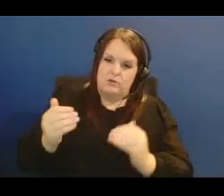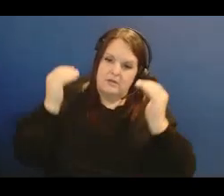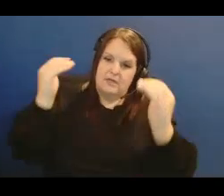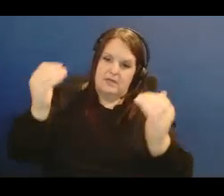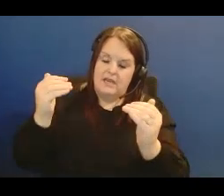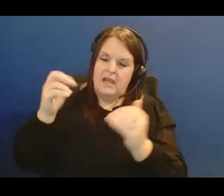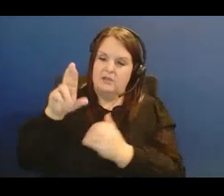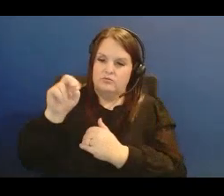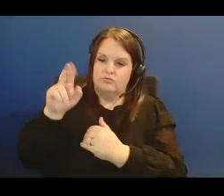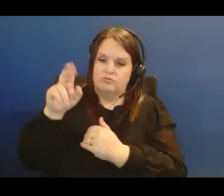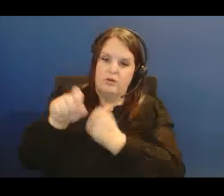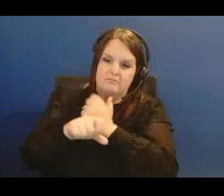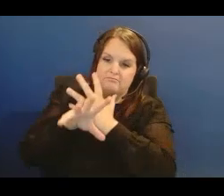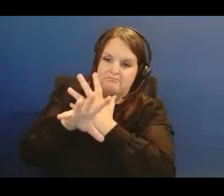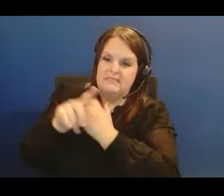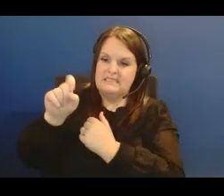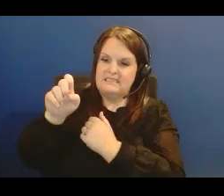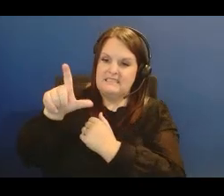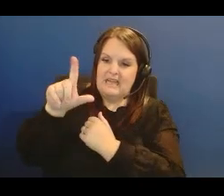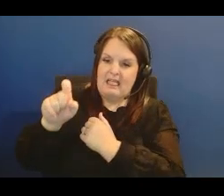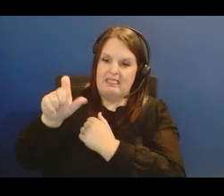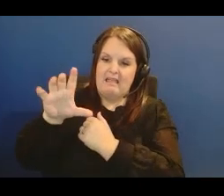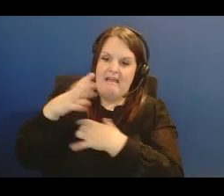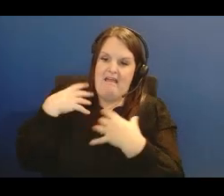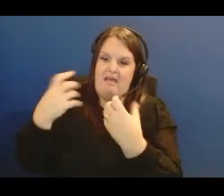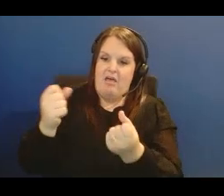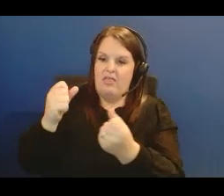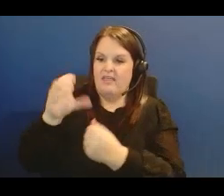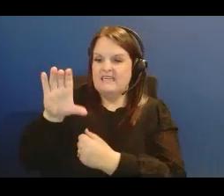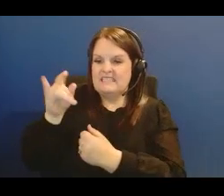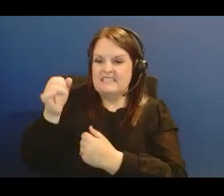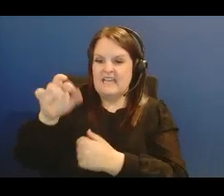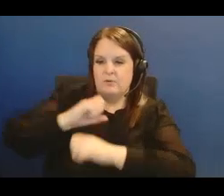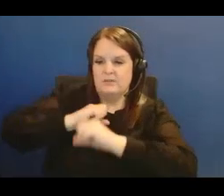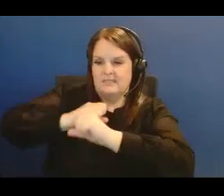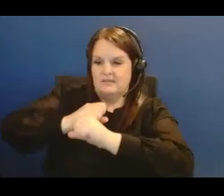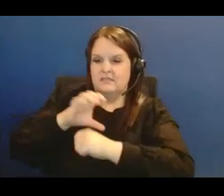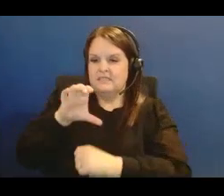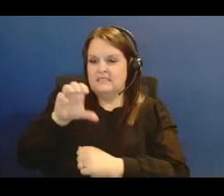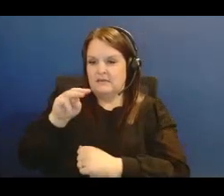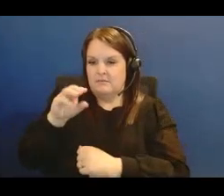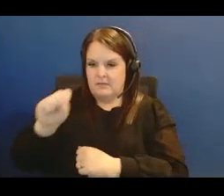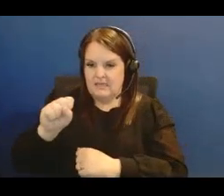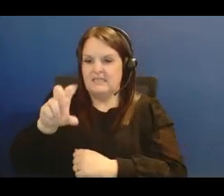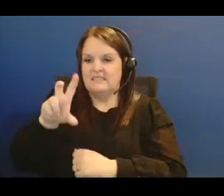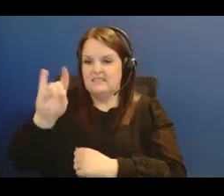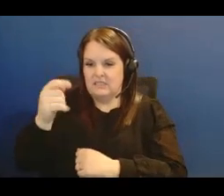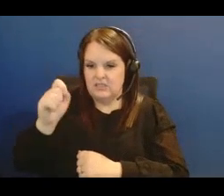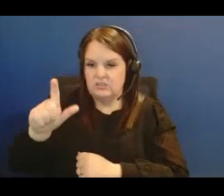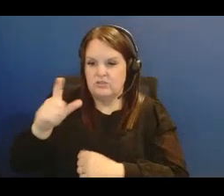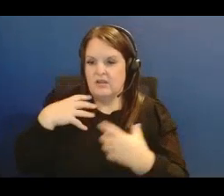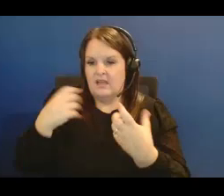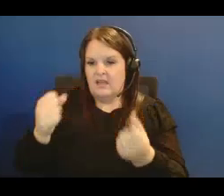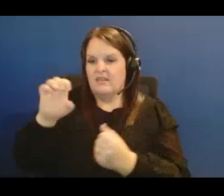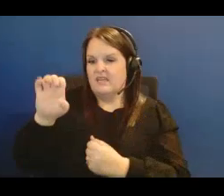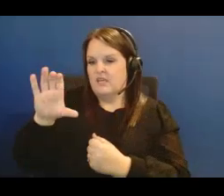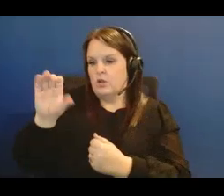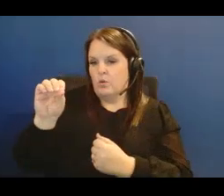telehealth, cybersecurity, and health data systems aligned with CMS's digital health